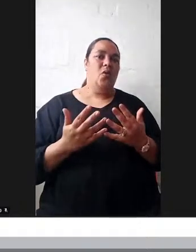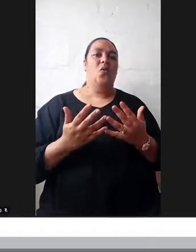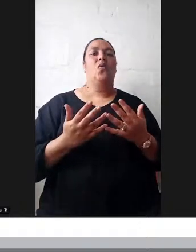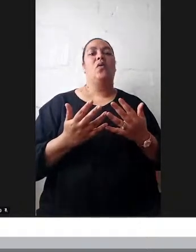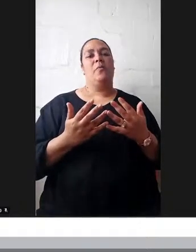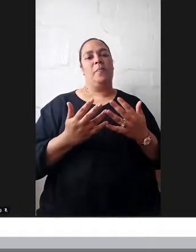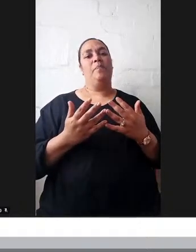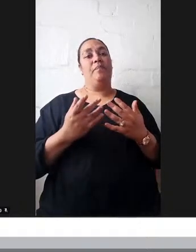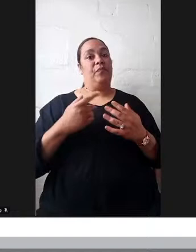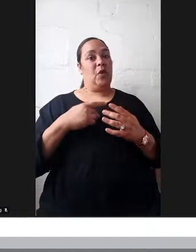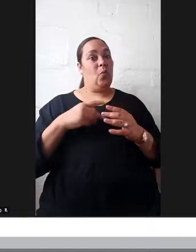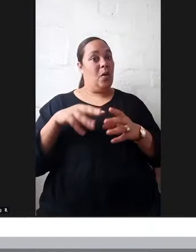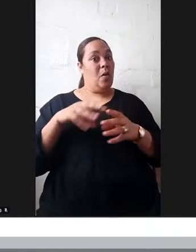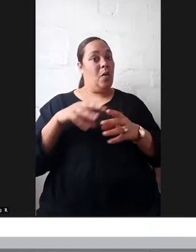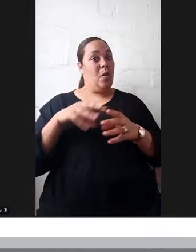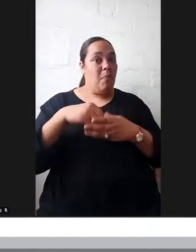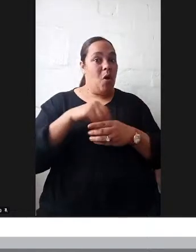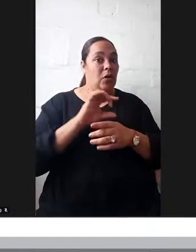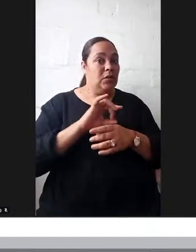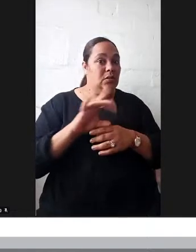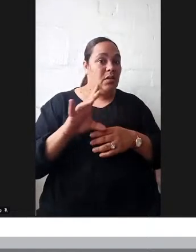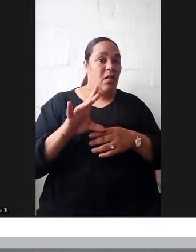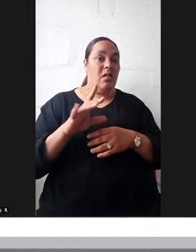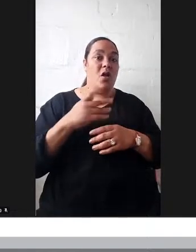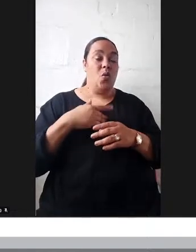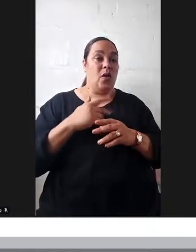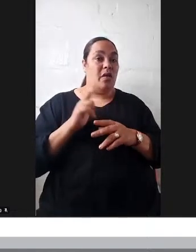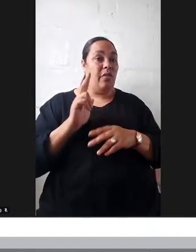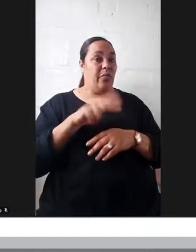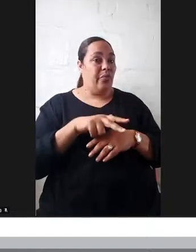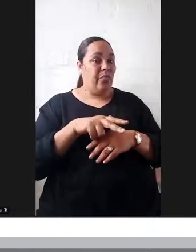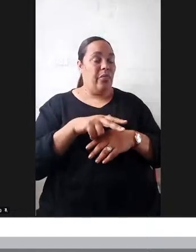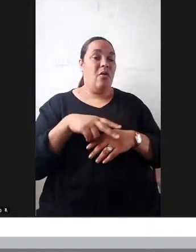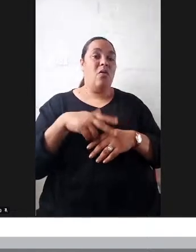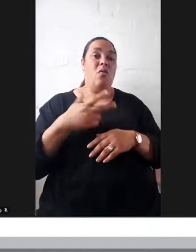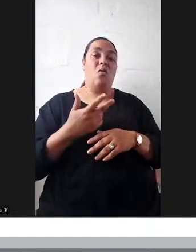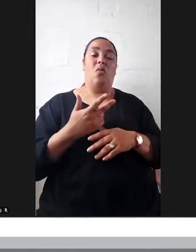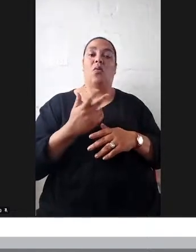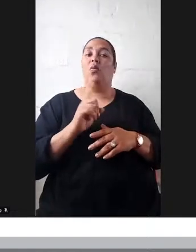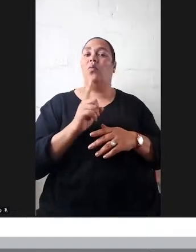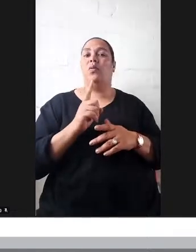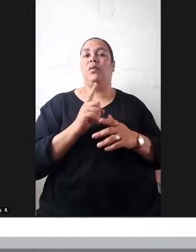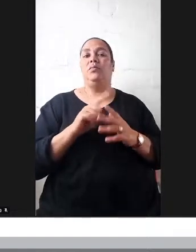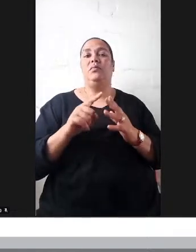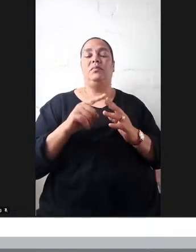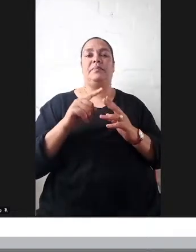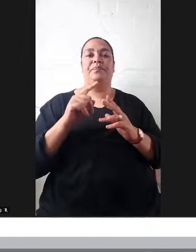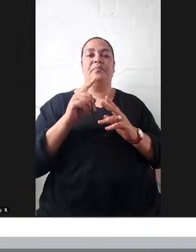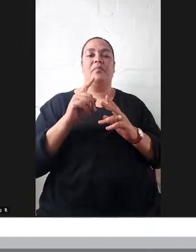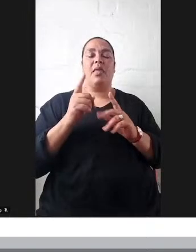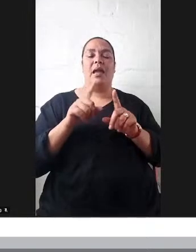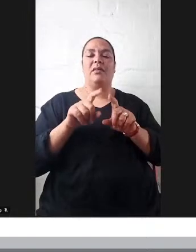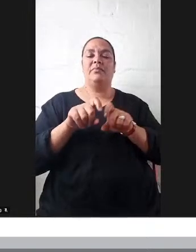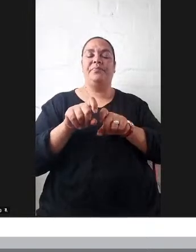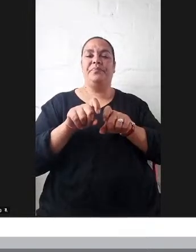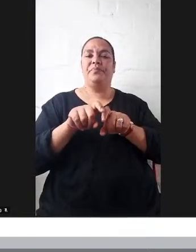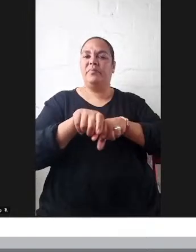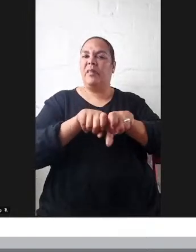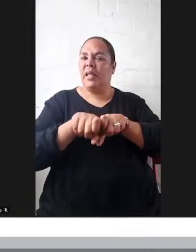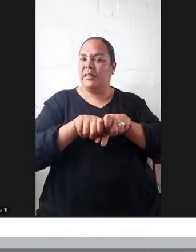still part of that pilot, have we walked away from those, can I call it, experimental software,